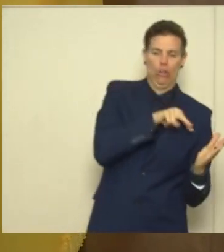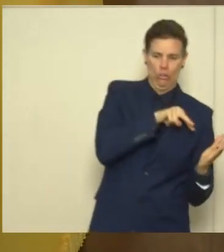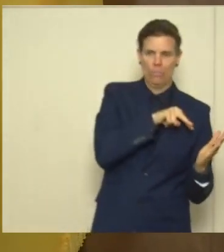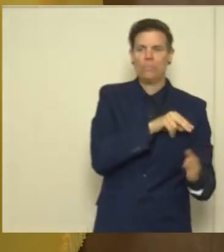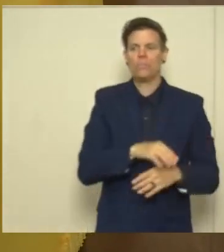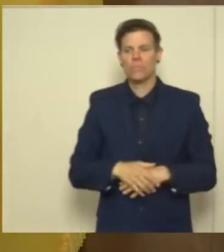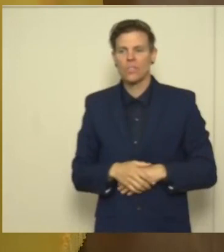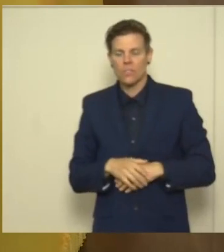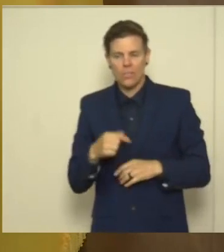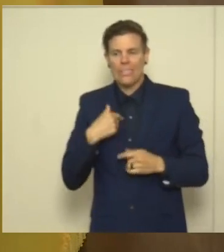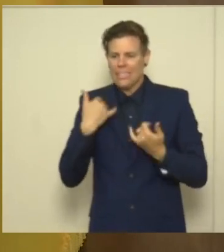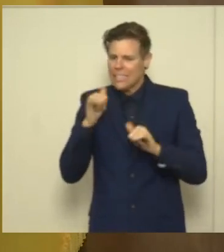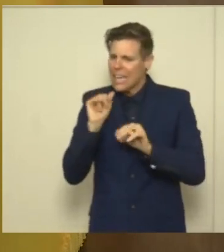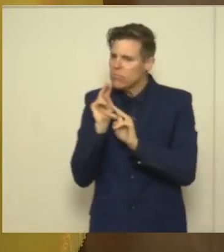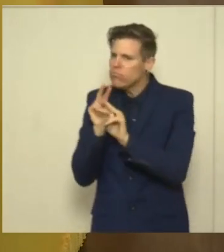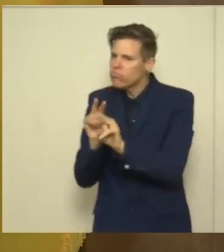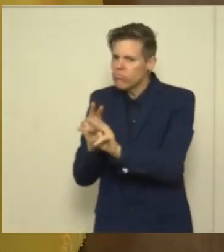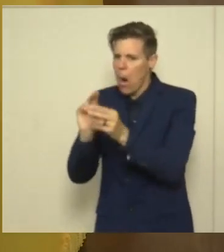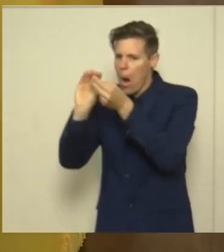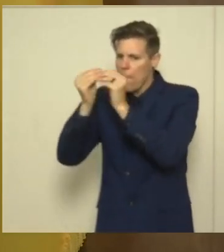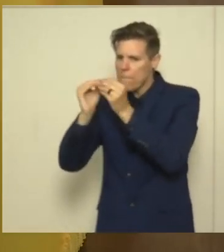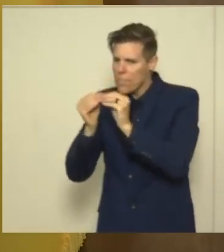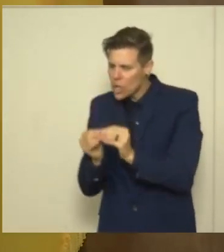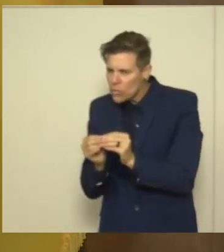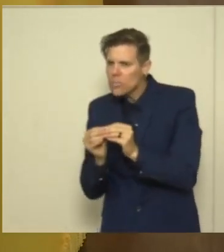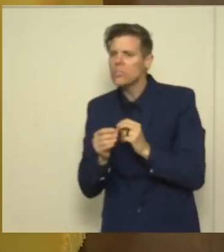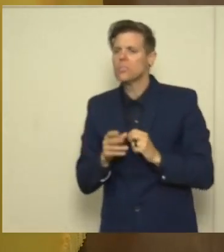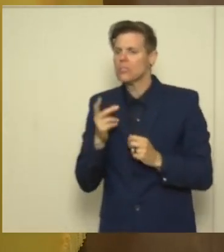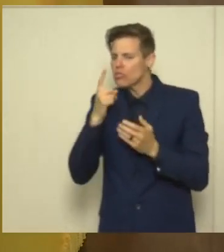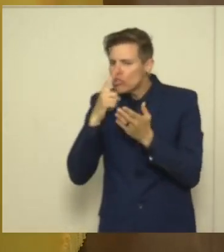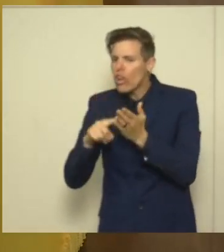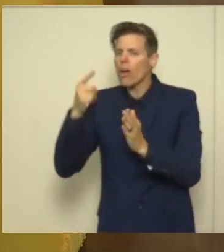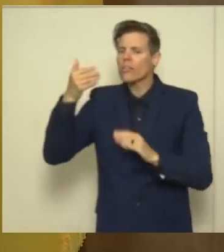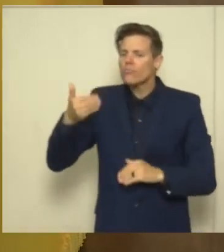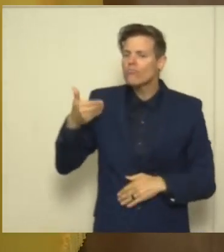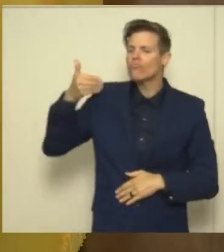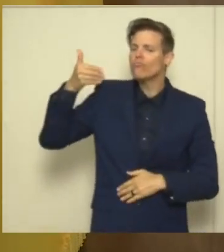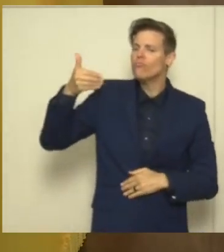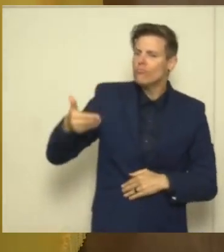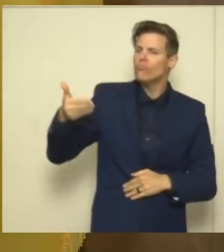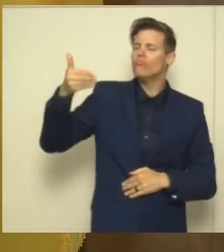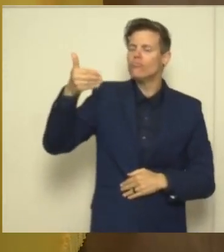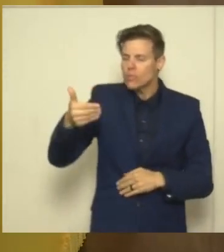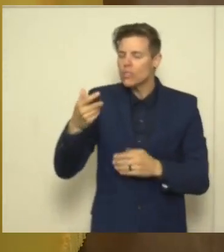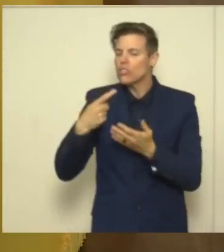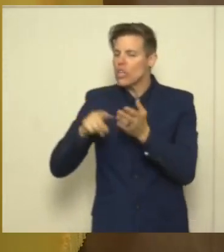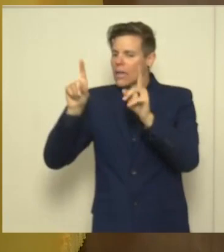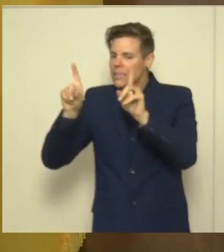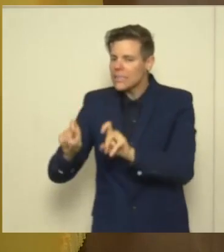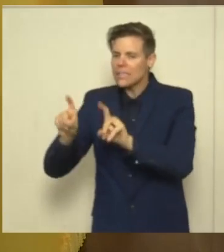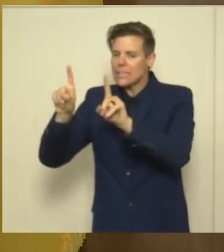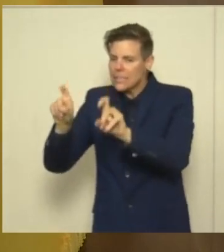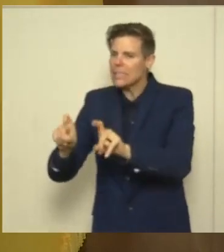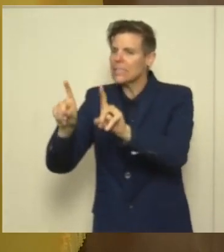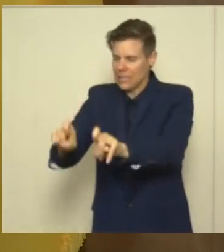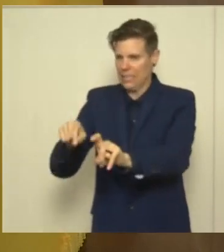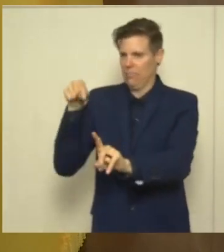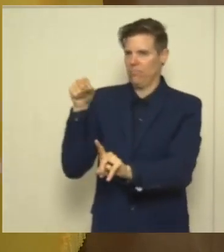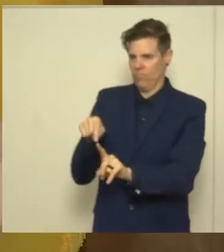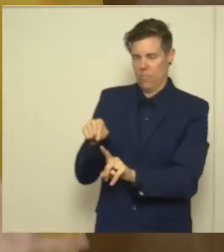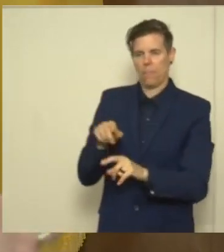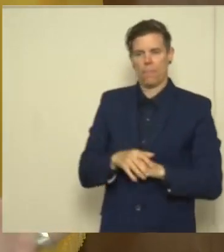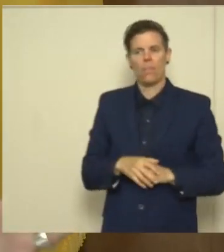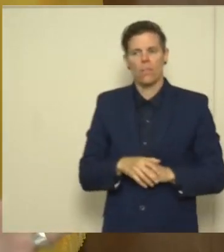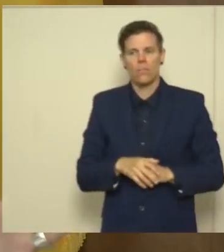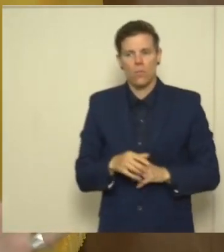It's one of the reasons we've been so successful at not having a significant infection rate issues in childcare